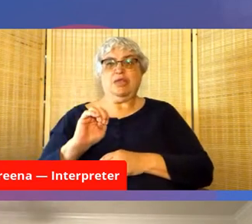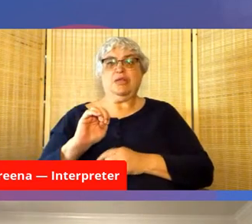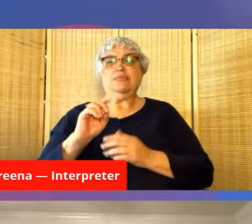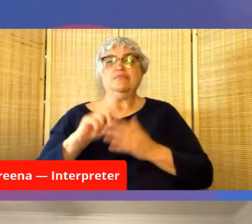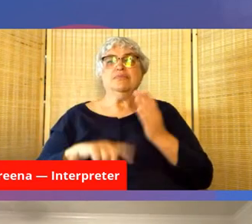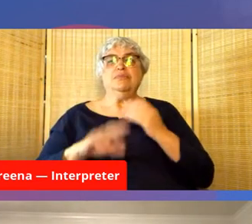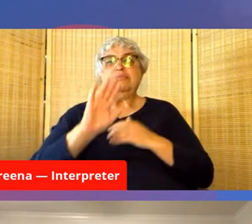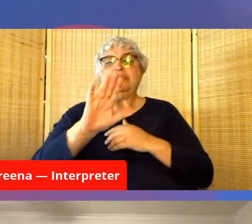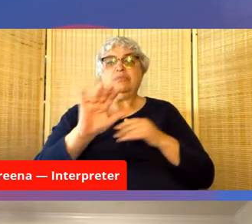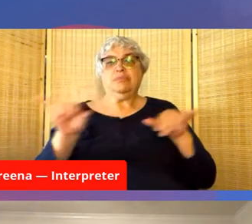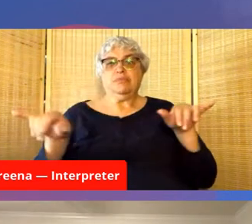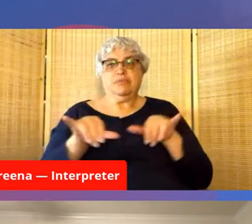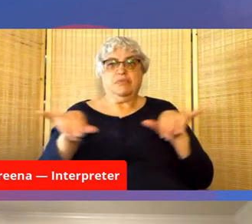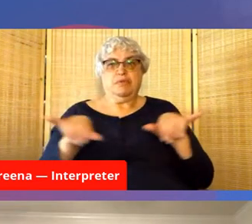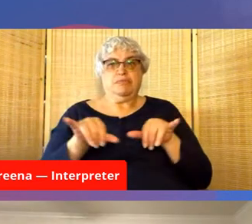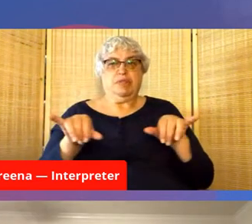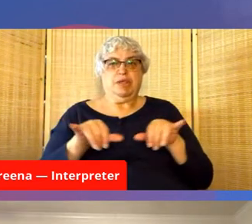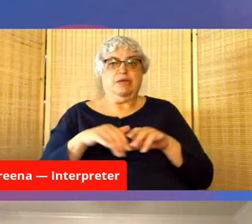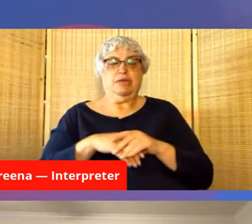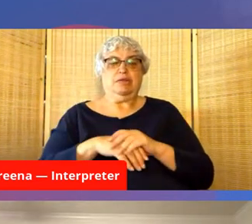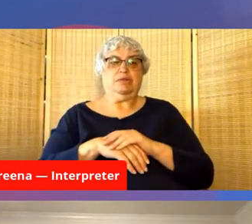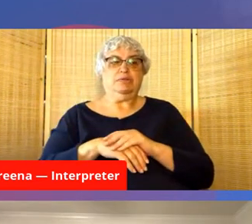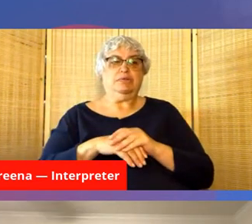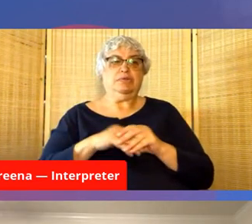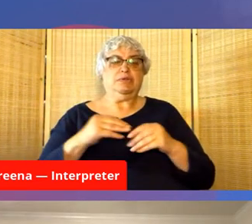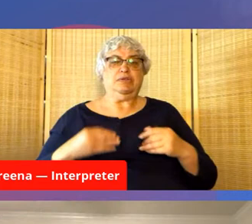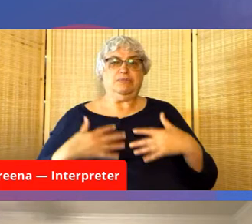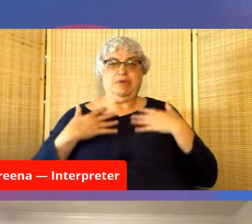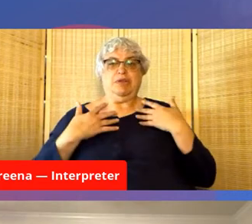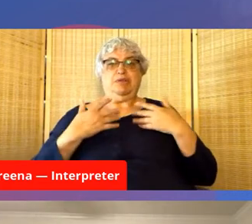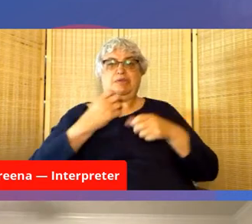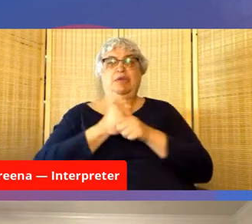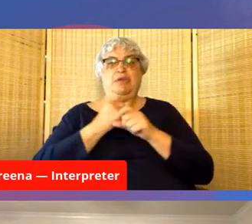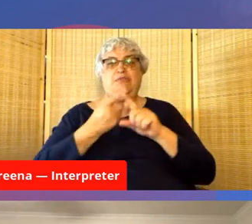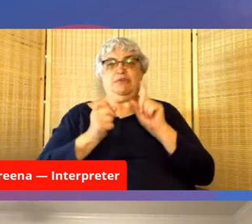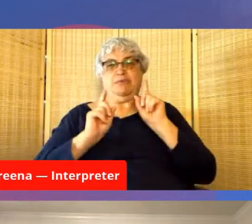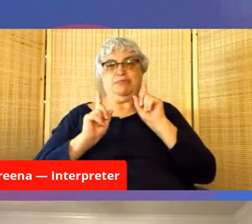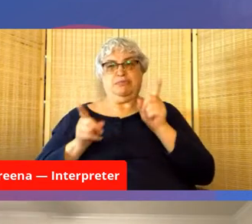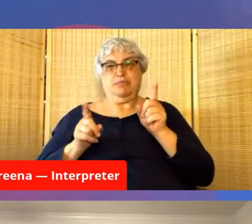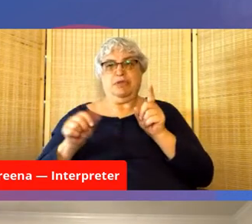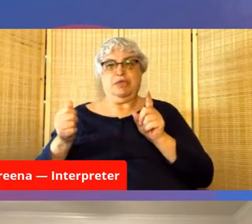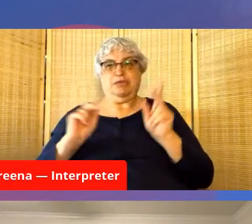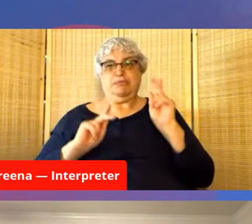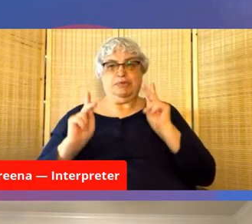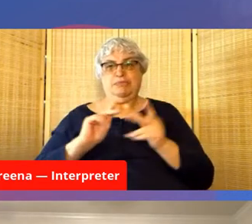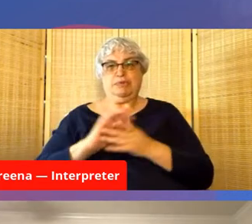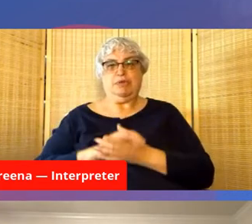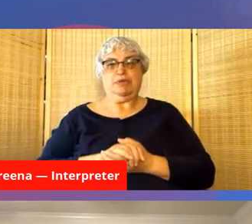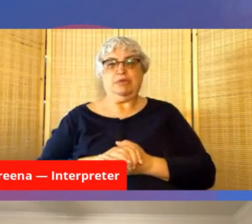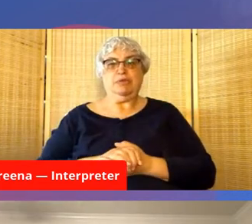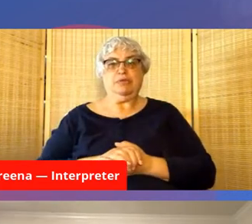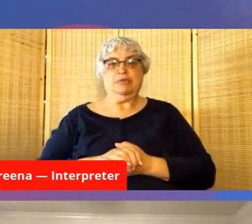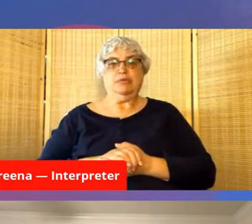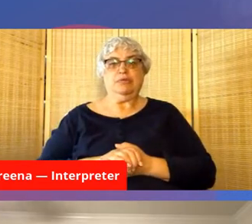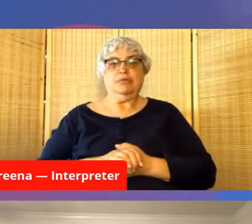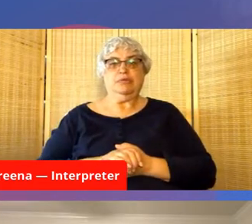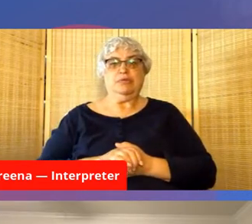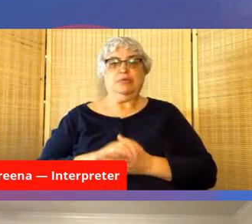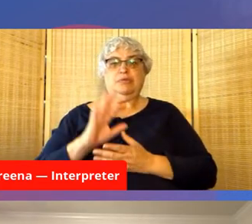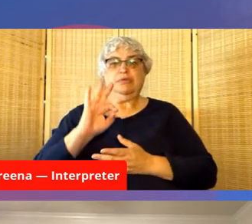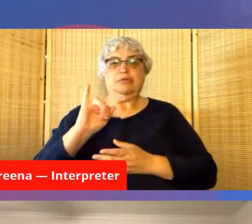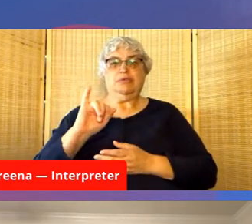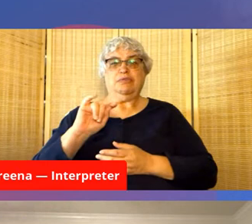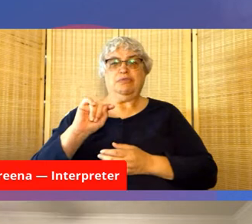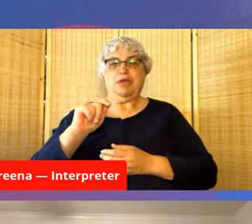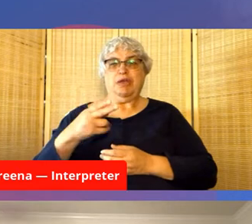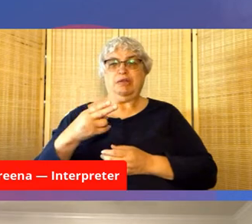what similarities or inspirations did you find tonight? Well, I think Fatih hit the nail